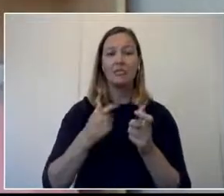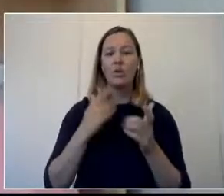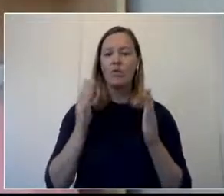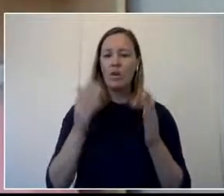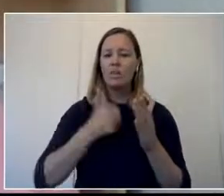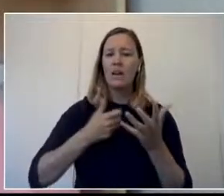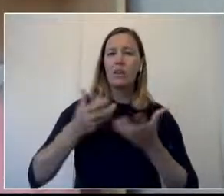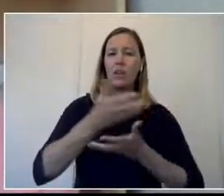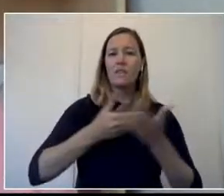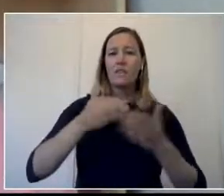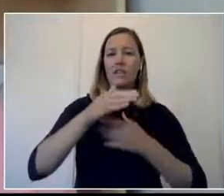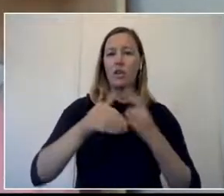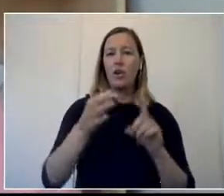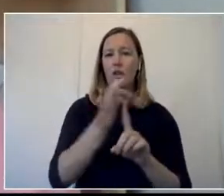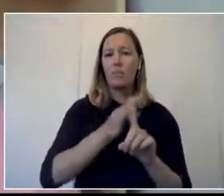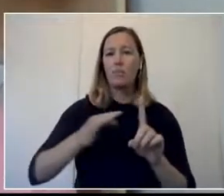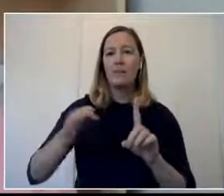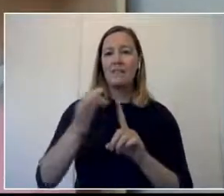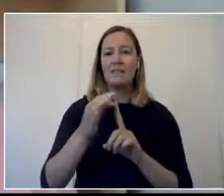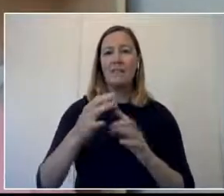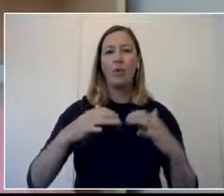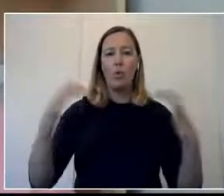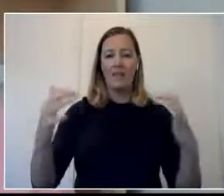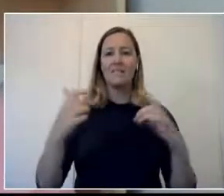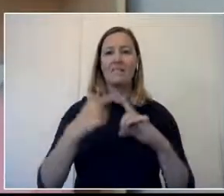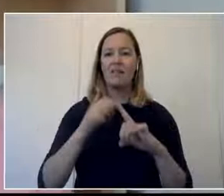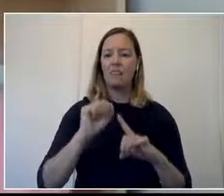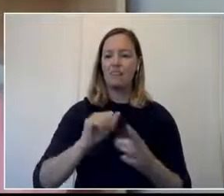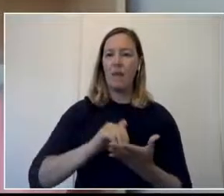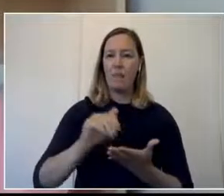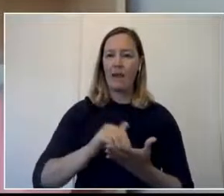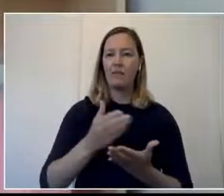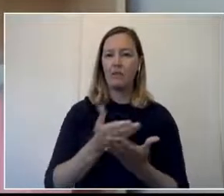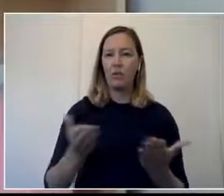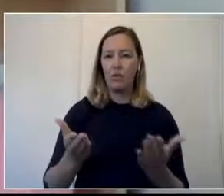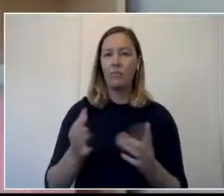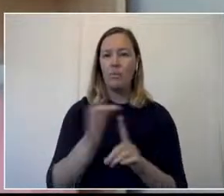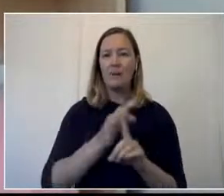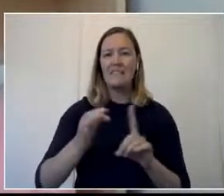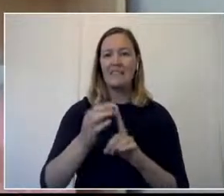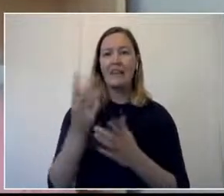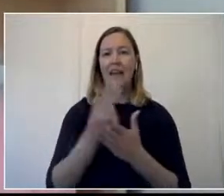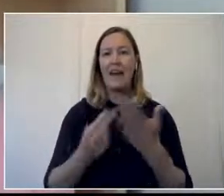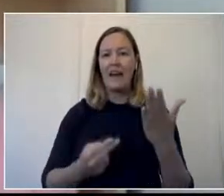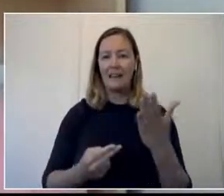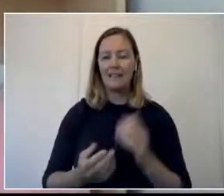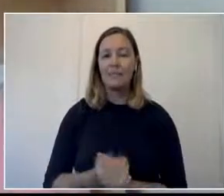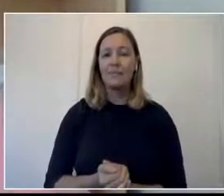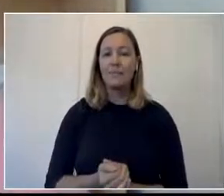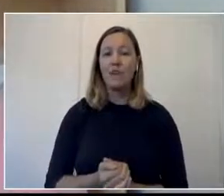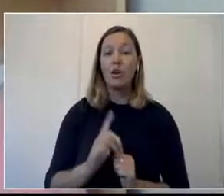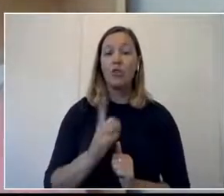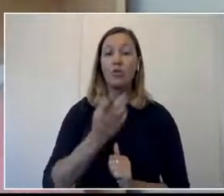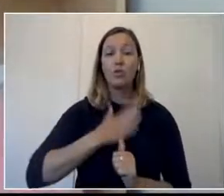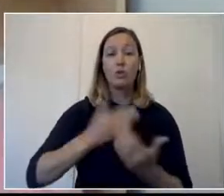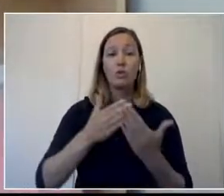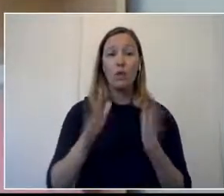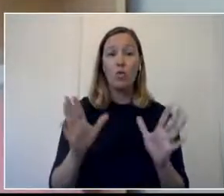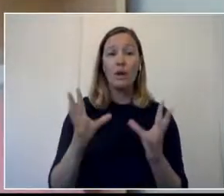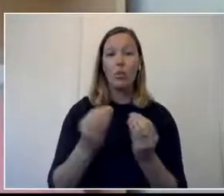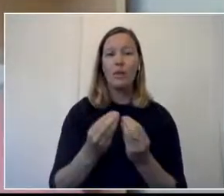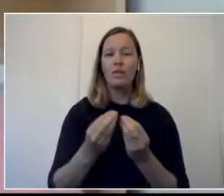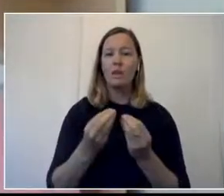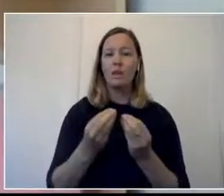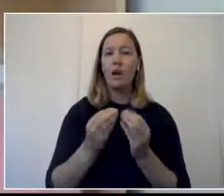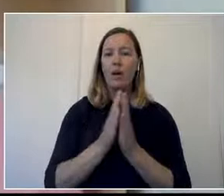Pasifika audiences and the market for Pacific Arts. But before we begin, I'd like to open our session with a pure or a